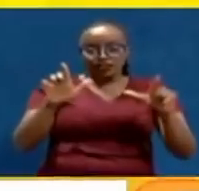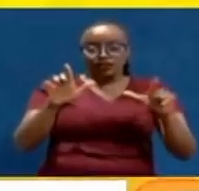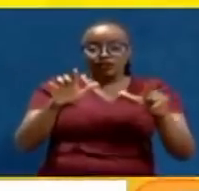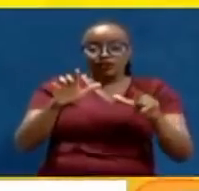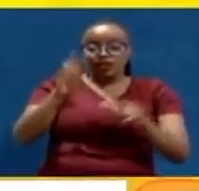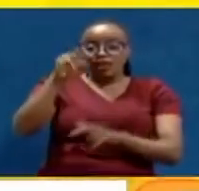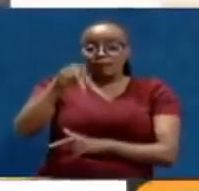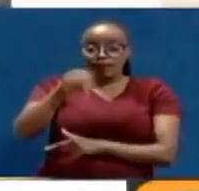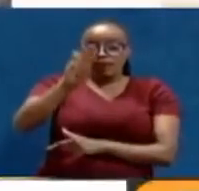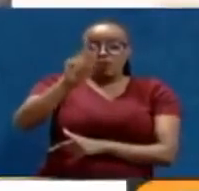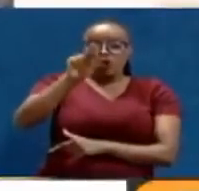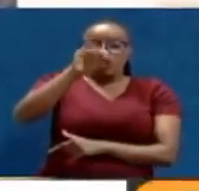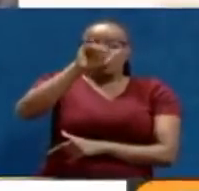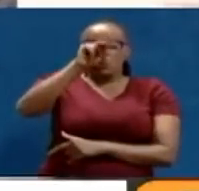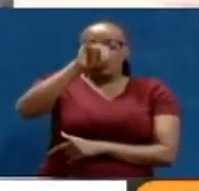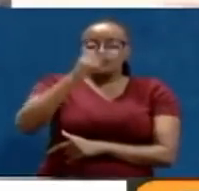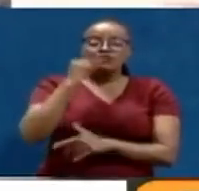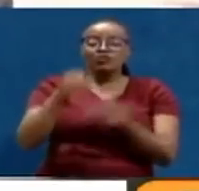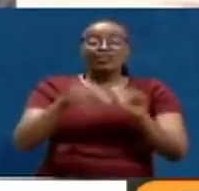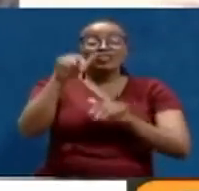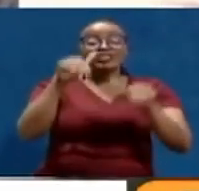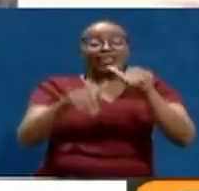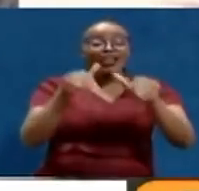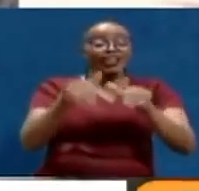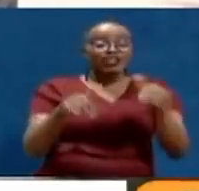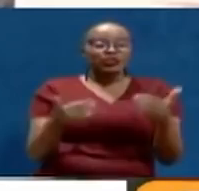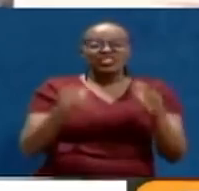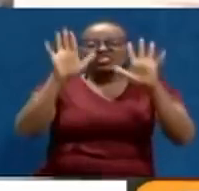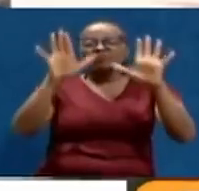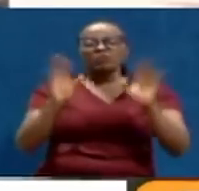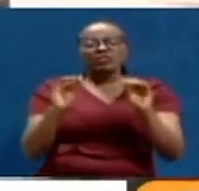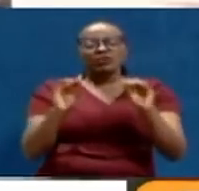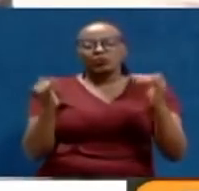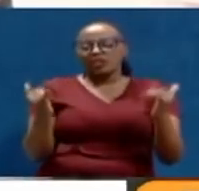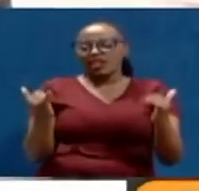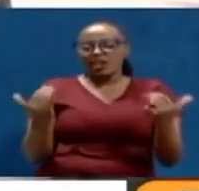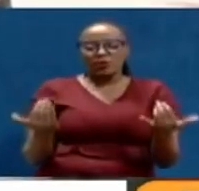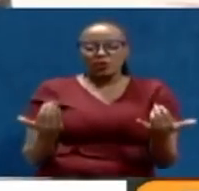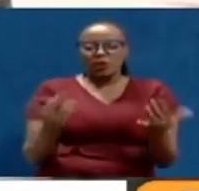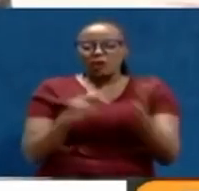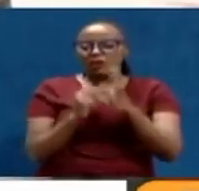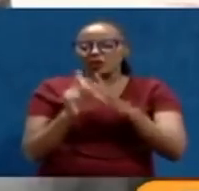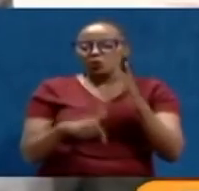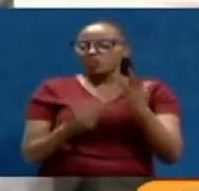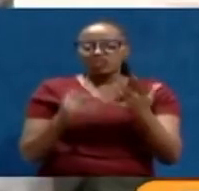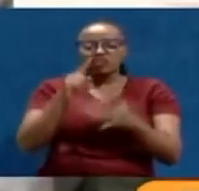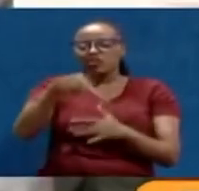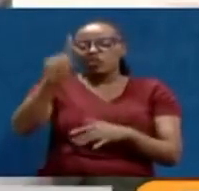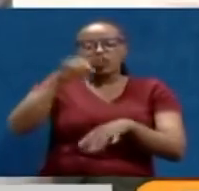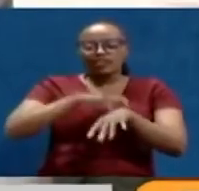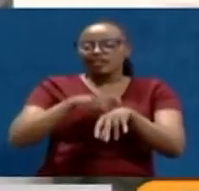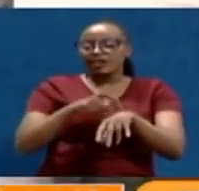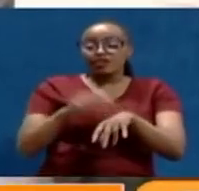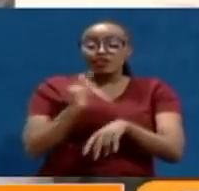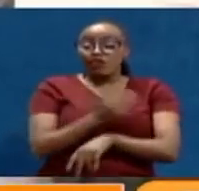Wanyonyi. It's for the best of Nairobi that by-election is unnecessary at this time. It's not the right time for